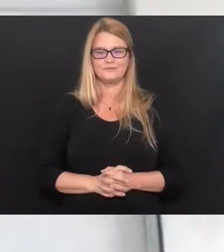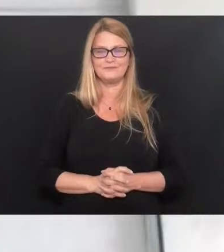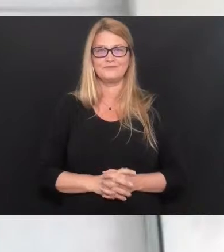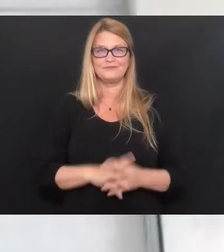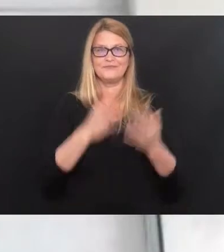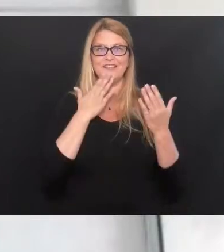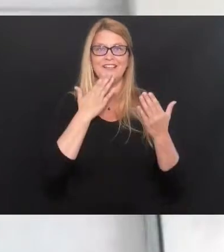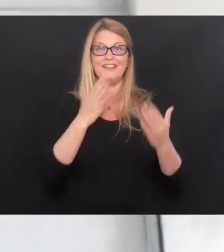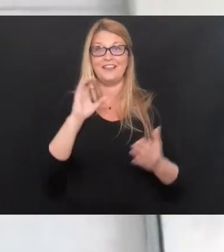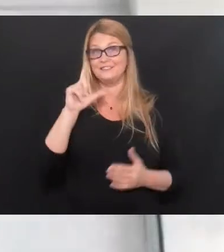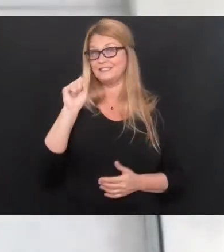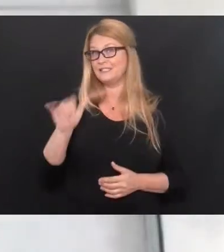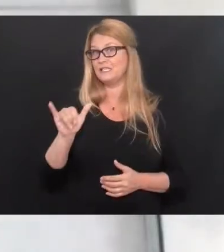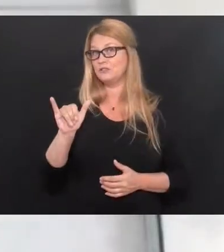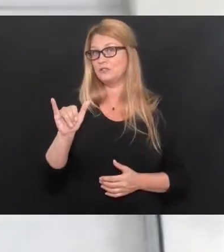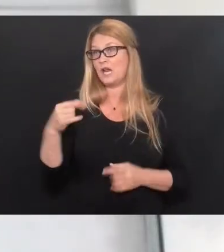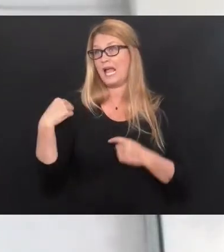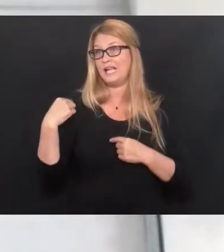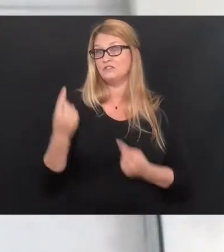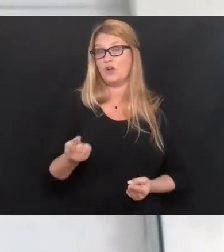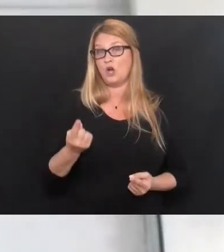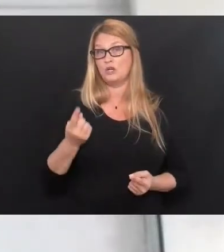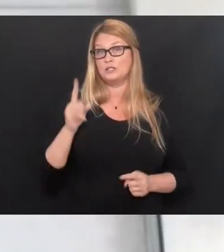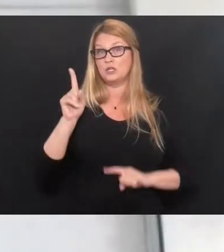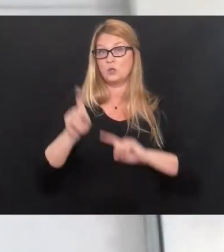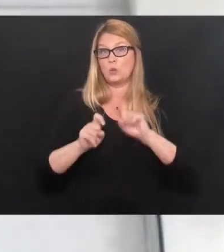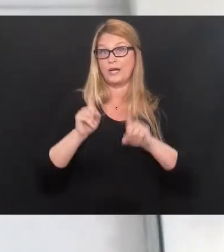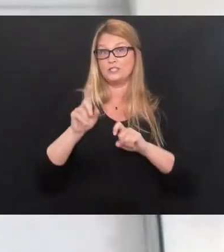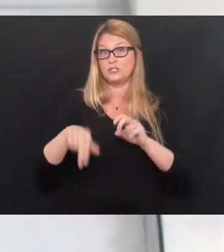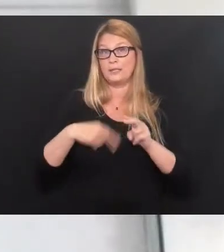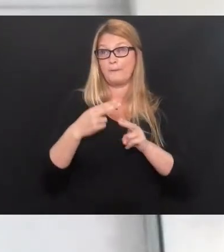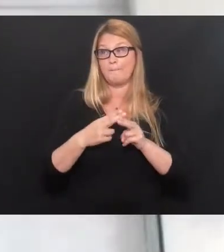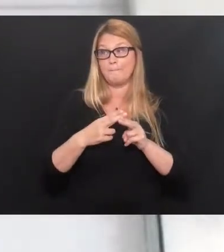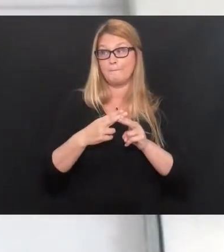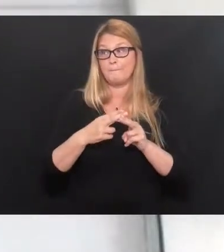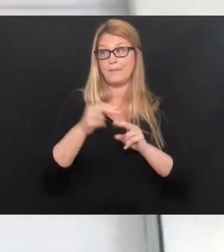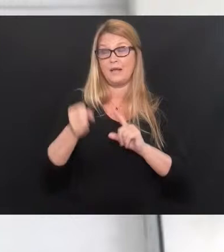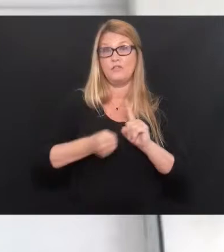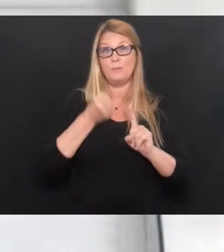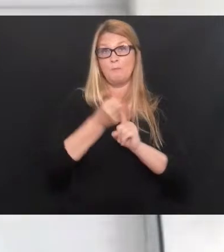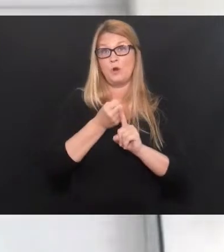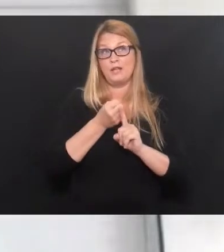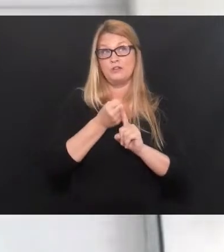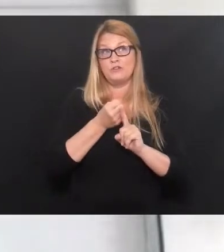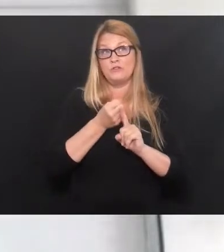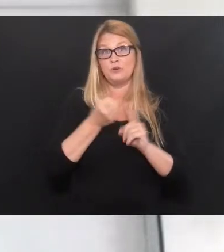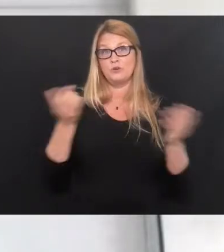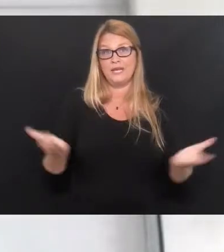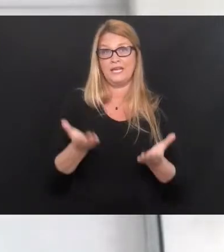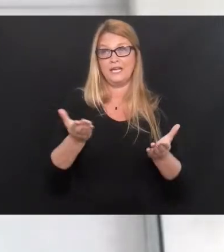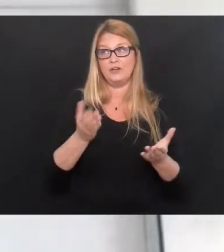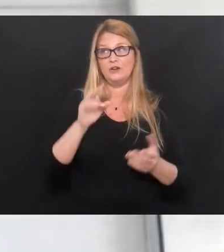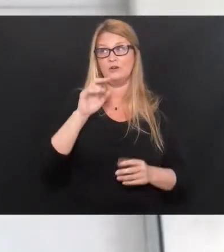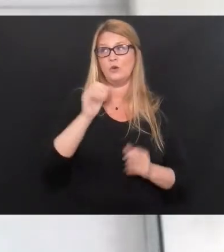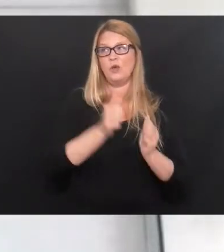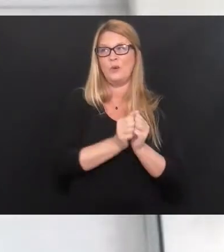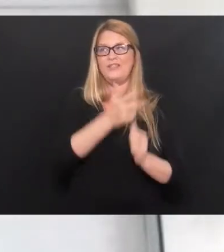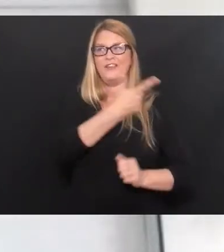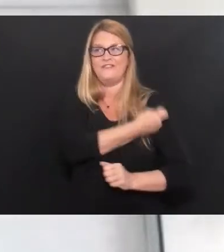Thanks, Clay. As far as the question you asked June about more breakthrough cases, with the vaccine data,